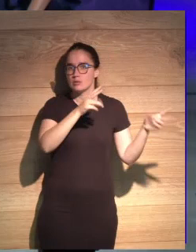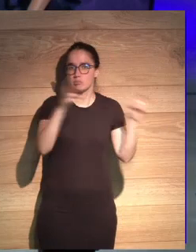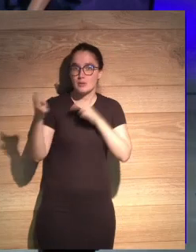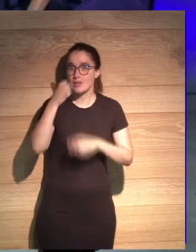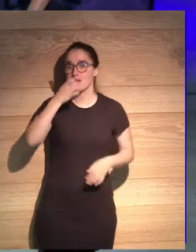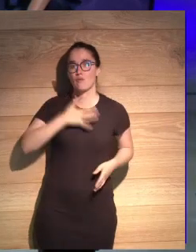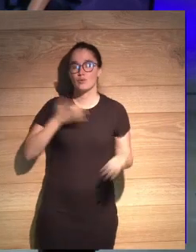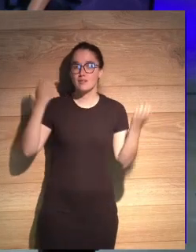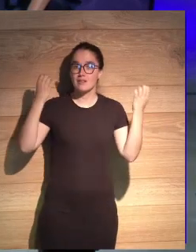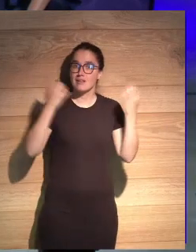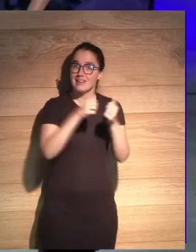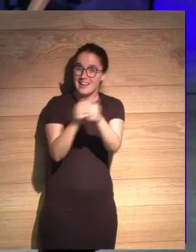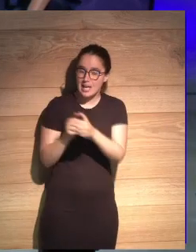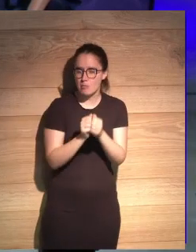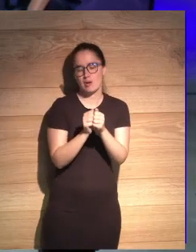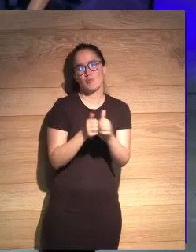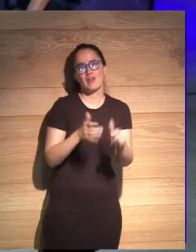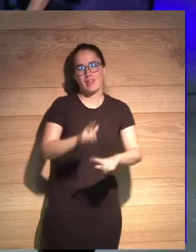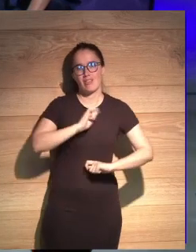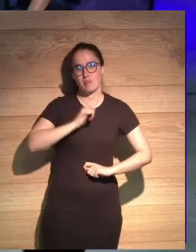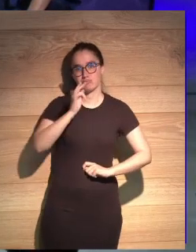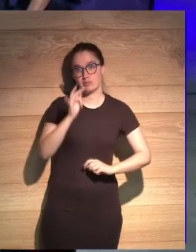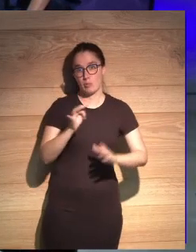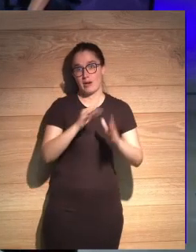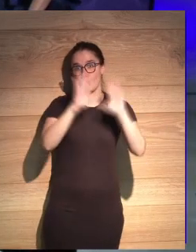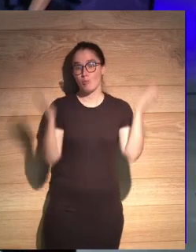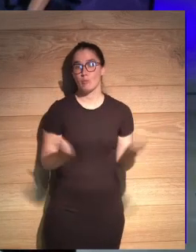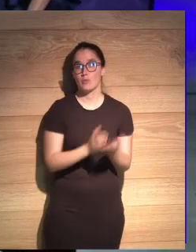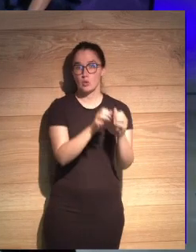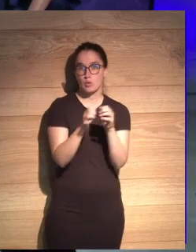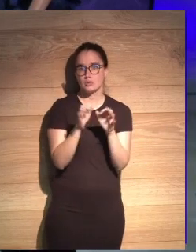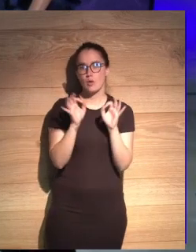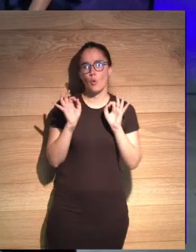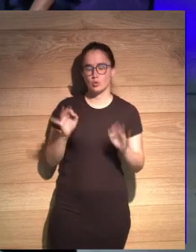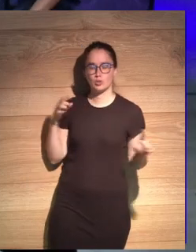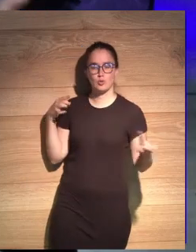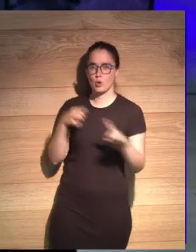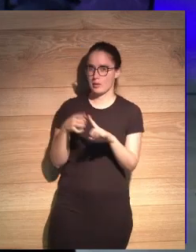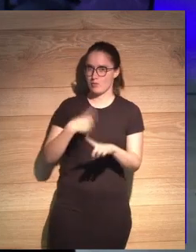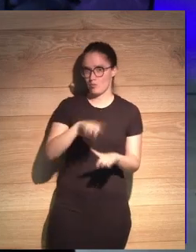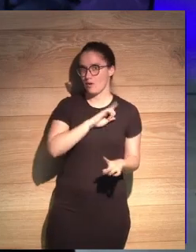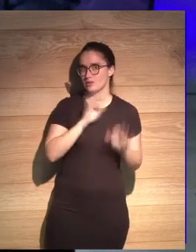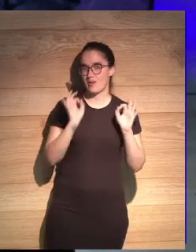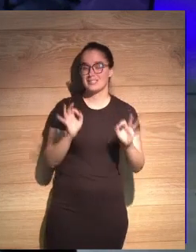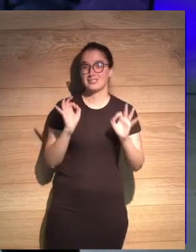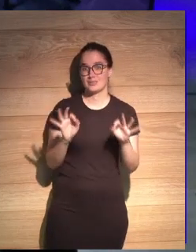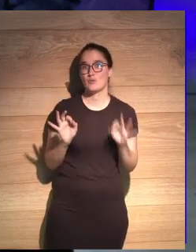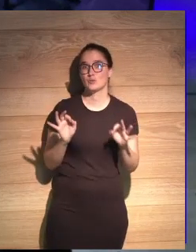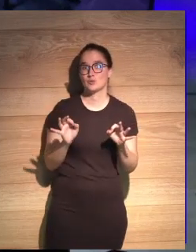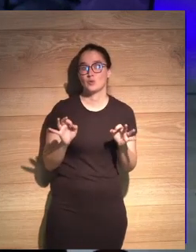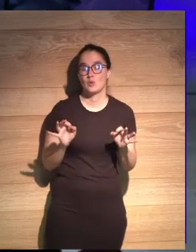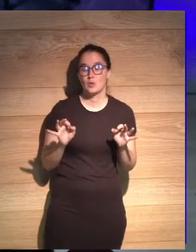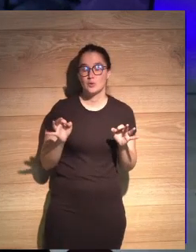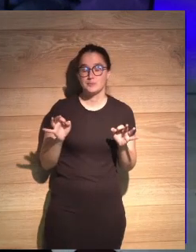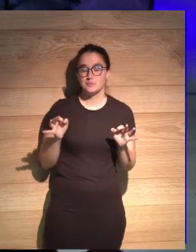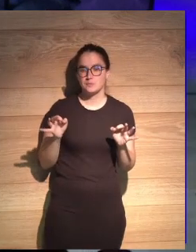in order to learn more about the attitudes that we can have when we are playing video games and in the real world.